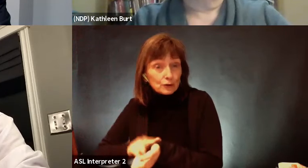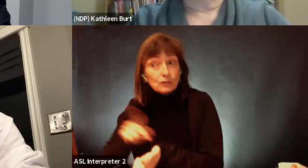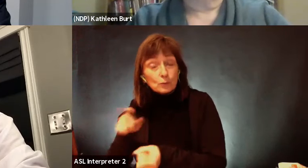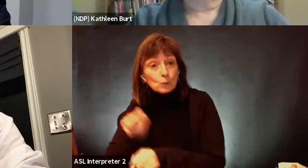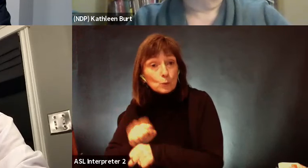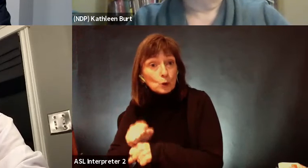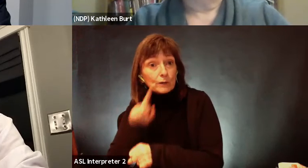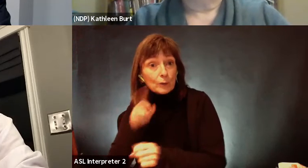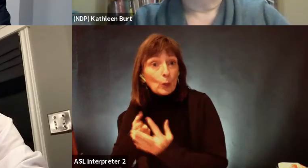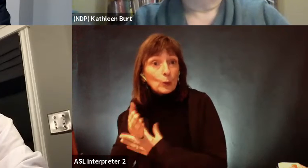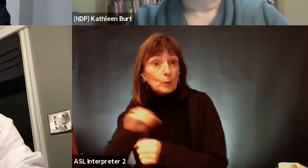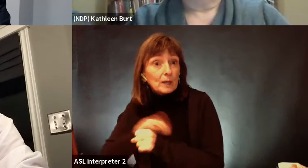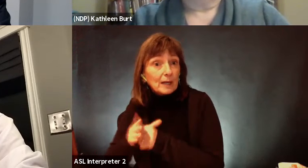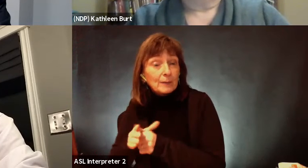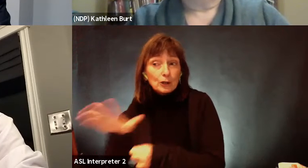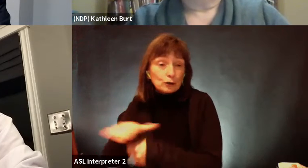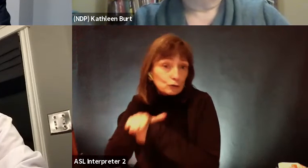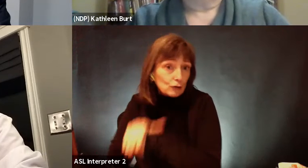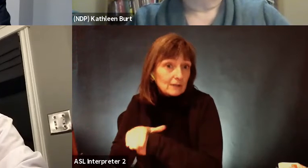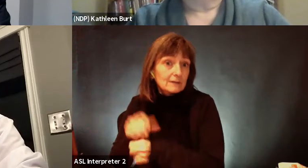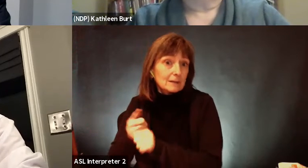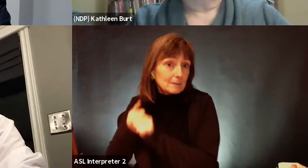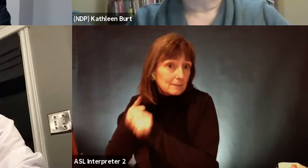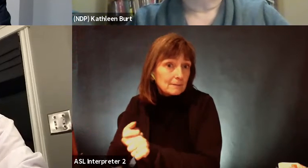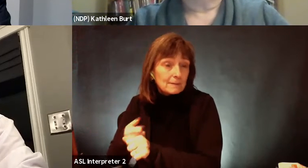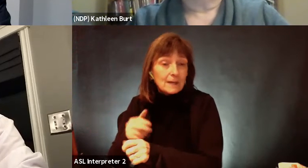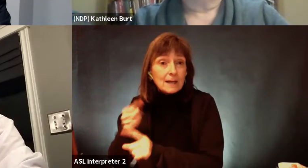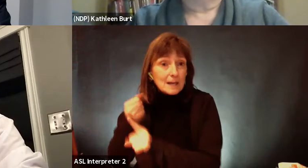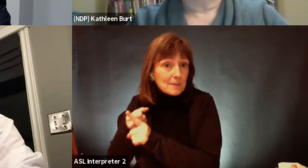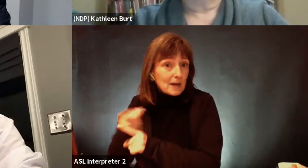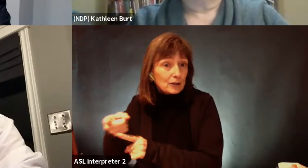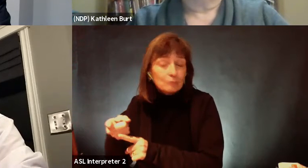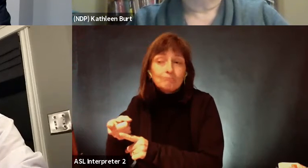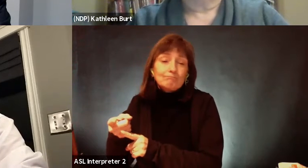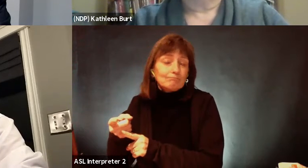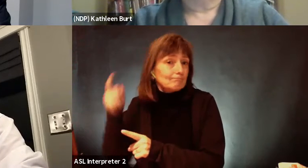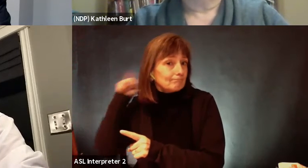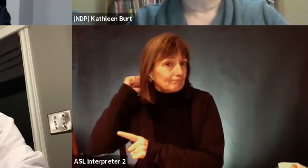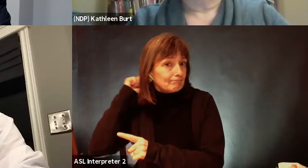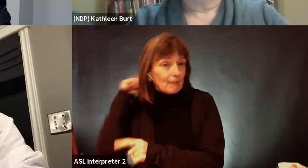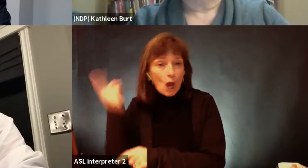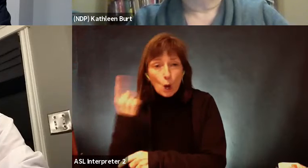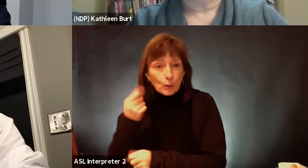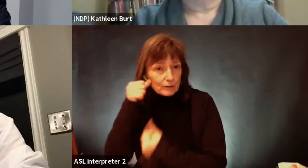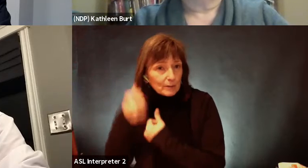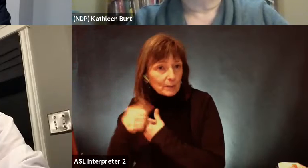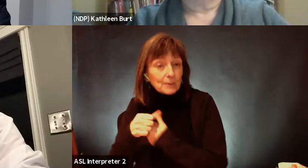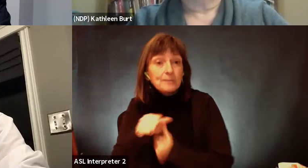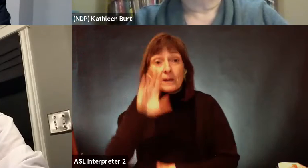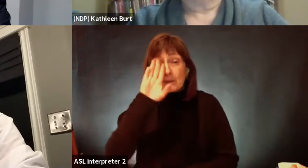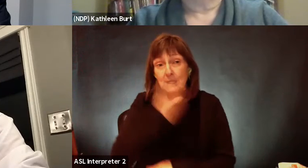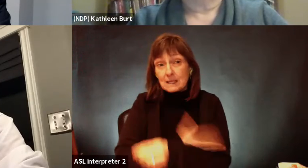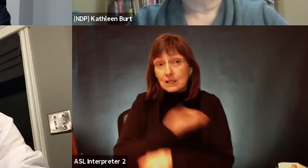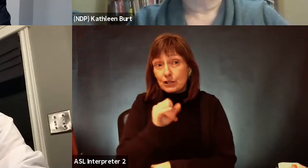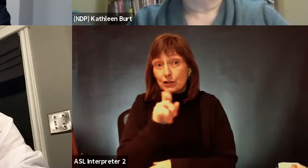impacts of the pandemic and the stresses that it has put on our healthcare workers are never far from my mind. And my son, Jack, when he is not